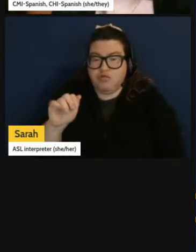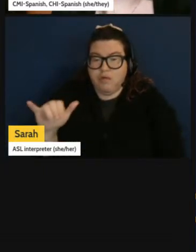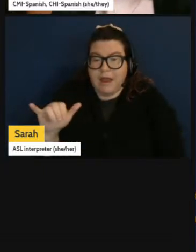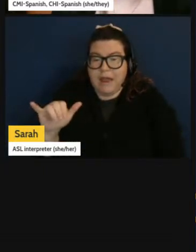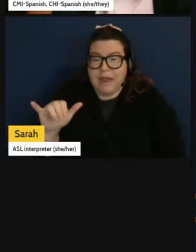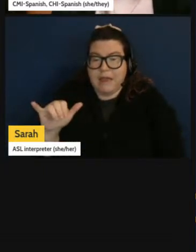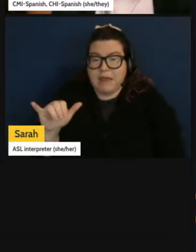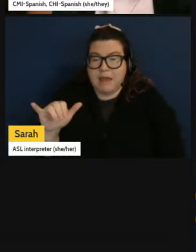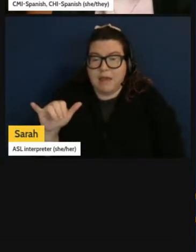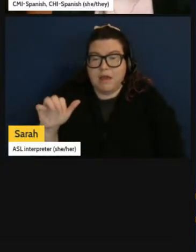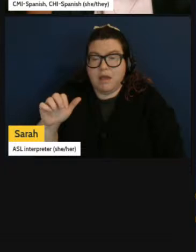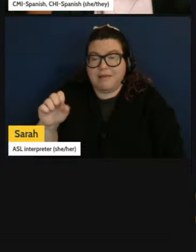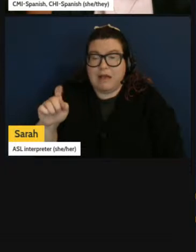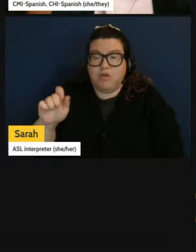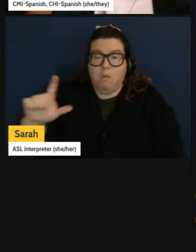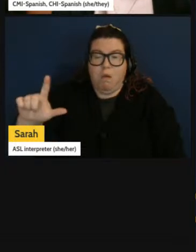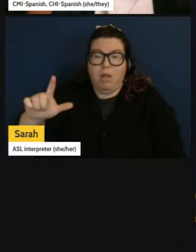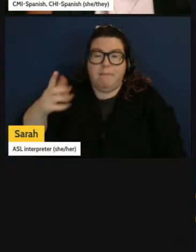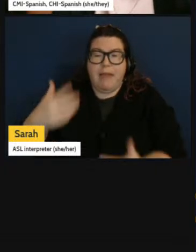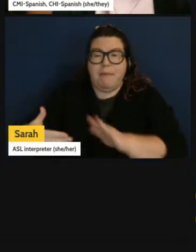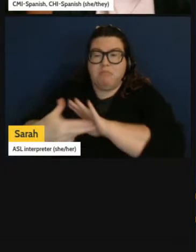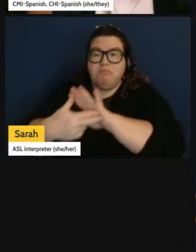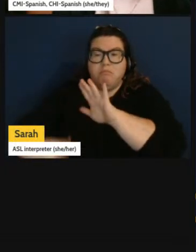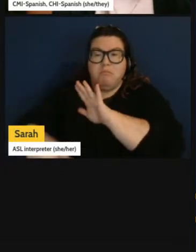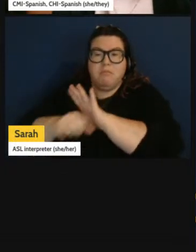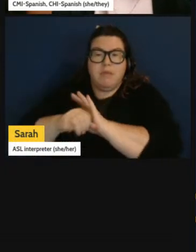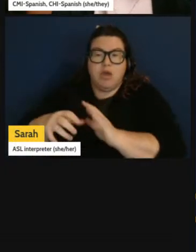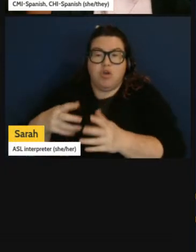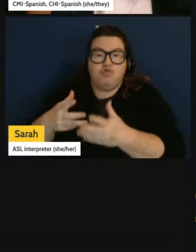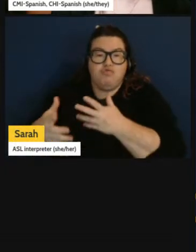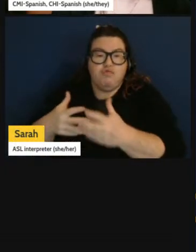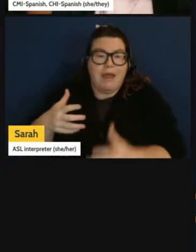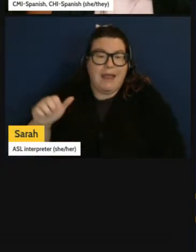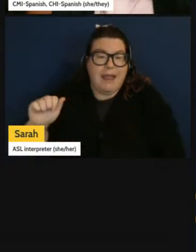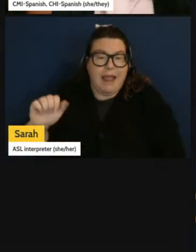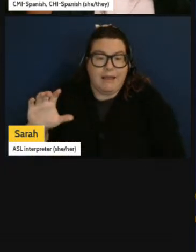gray ace, or might call themselves a gray ace, but not always.